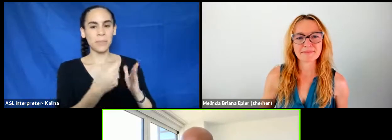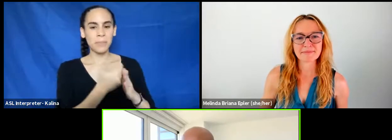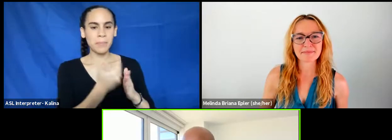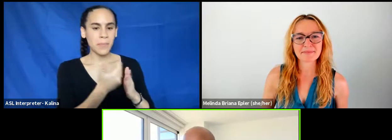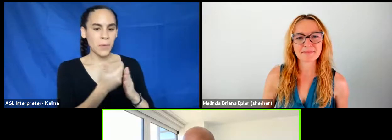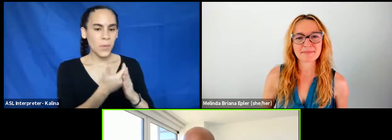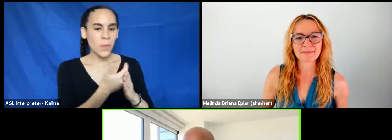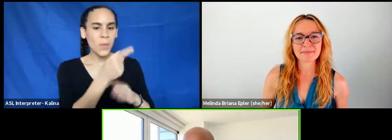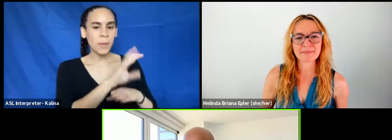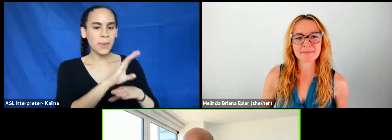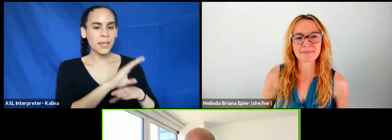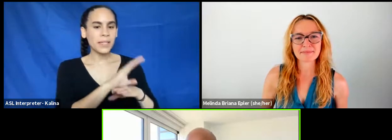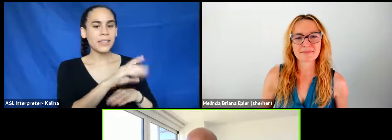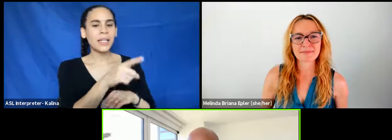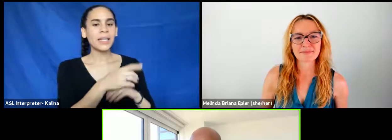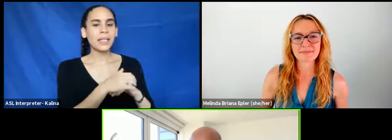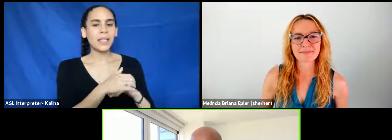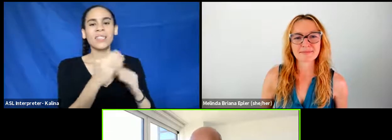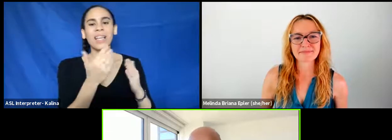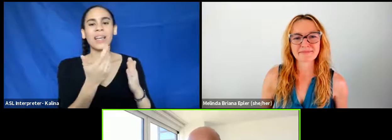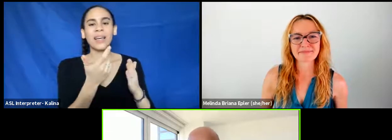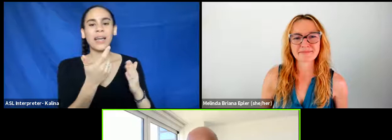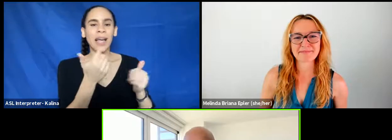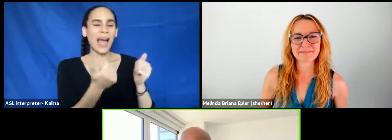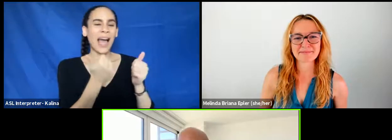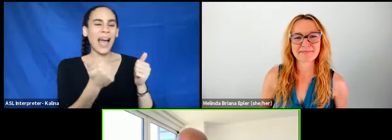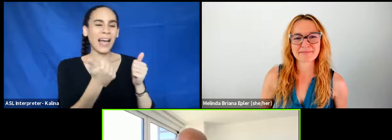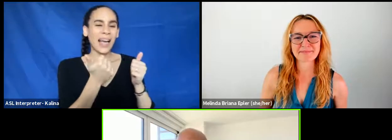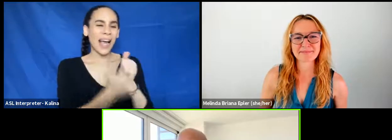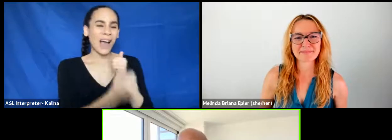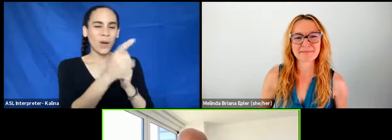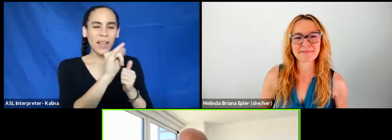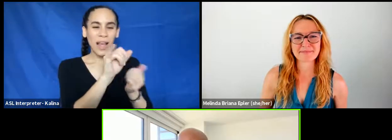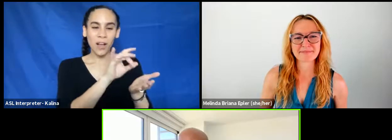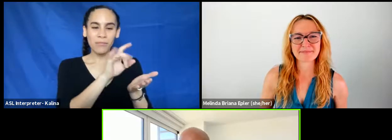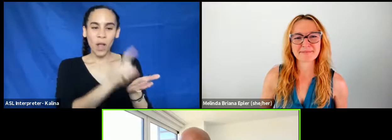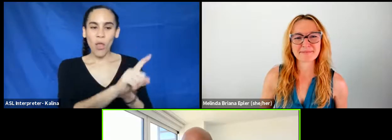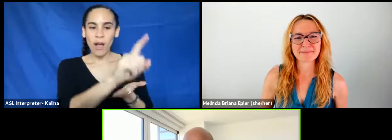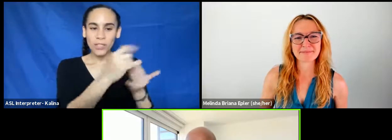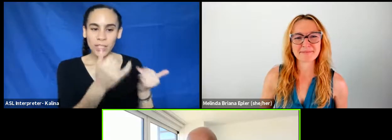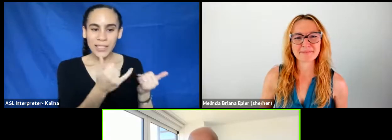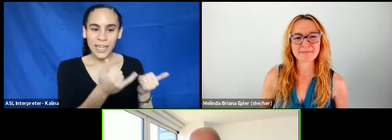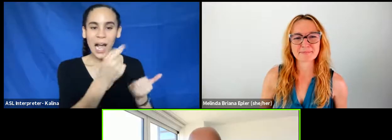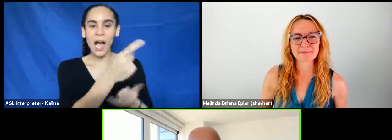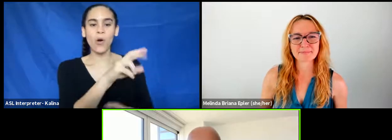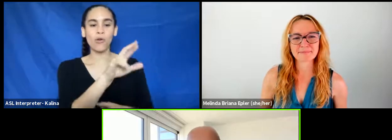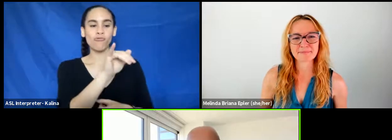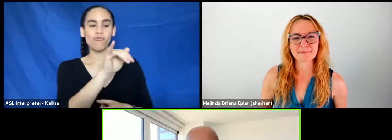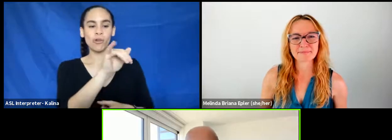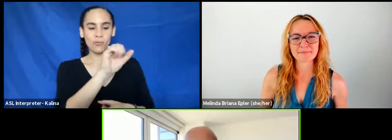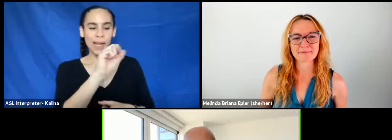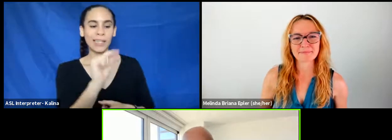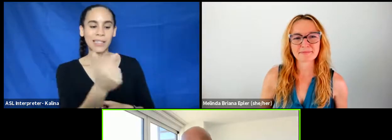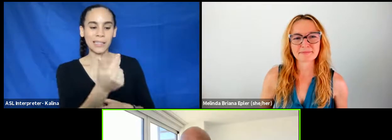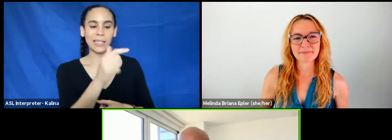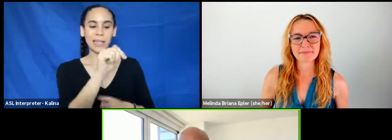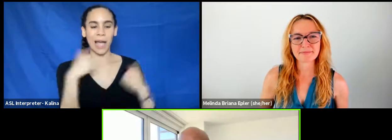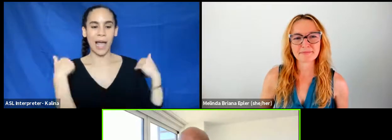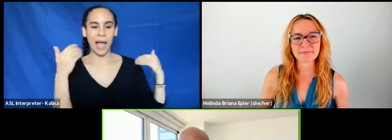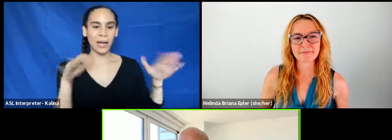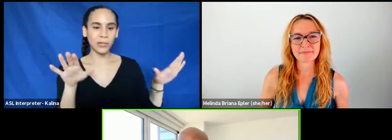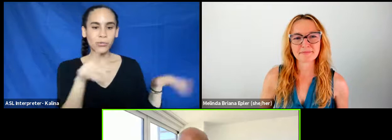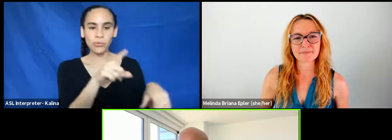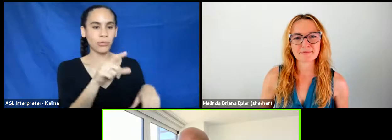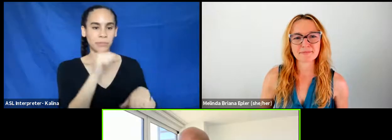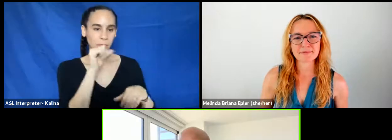it was like a new version of Eventbrite. Kind of was everybody launching now, but back then. Raised some angel, didn't do well, we closed that.